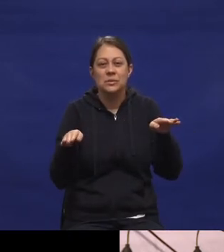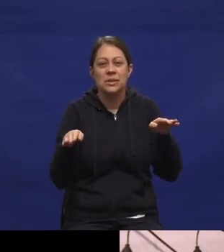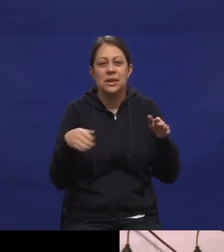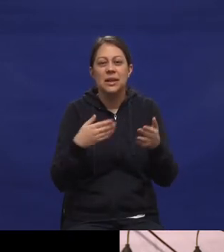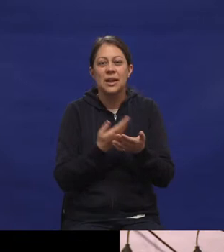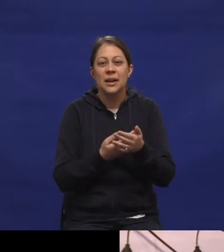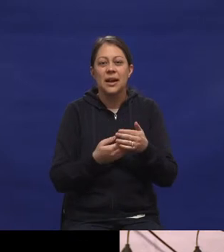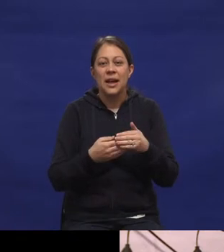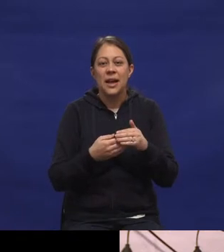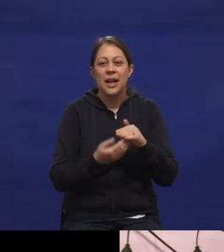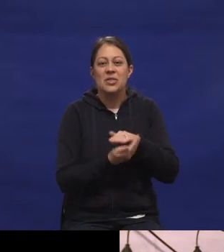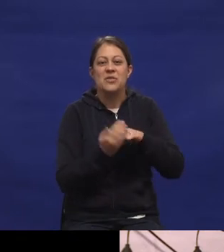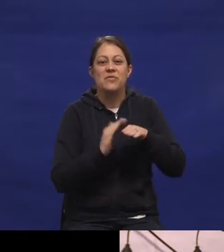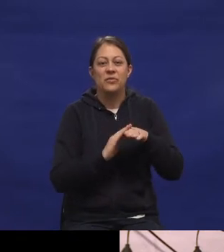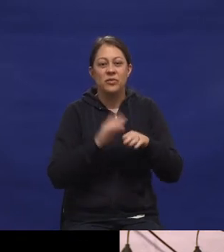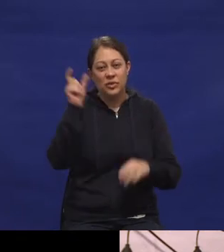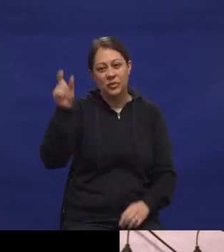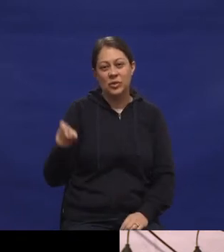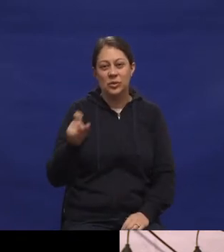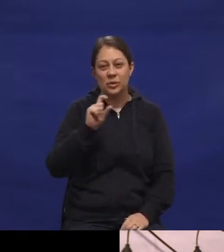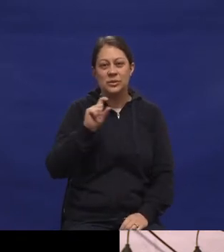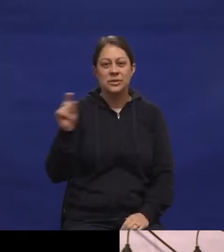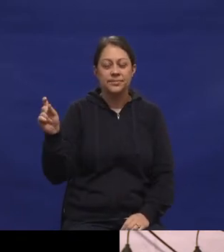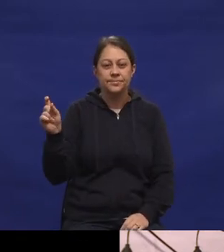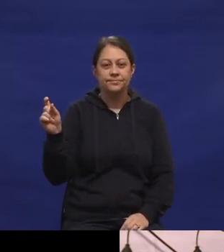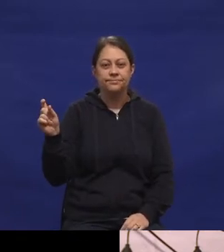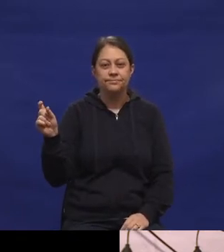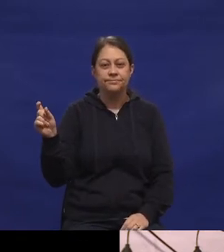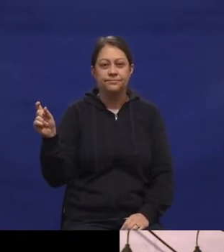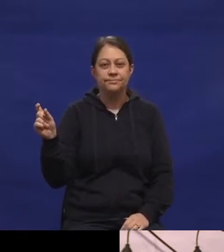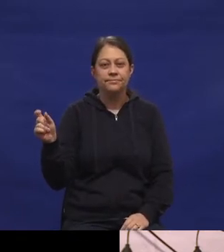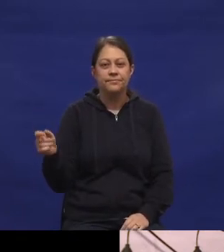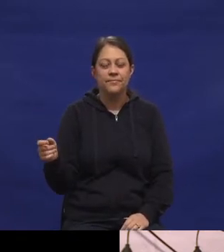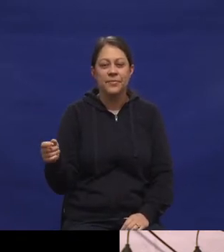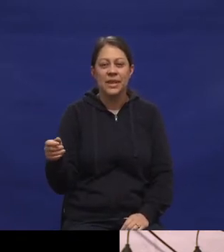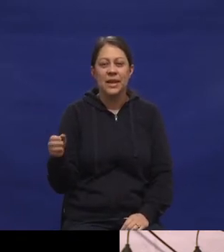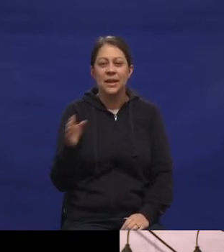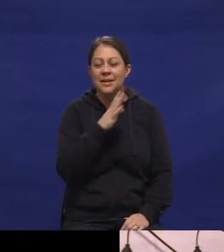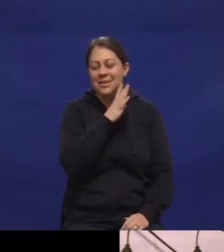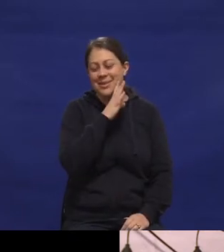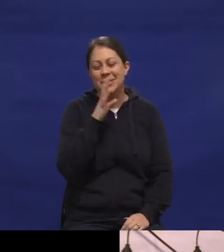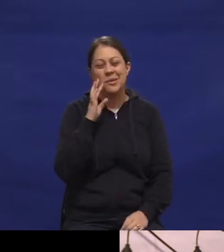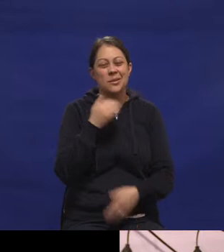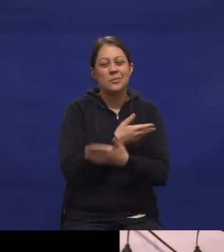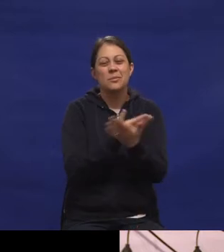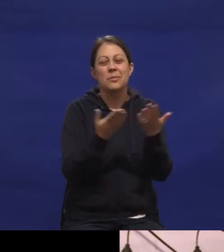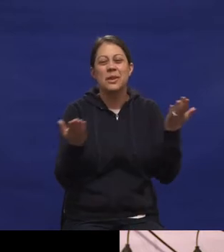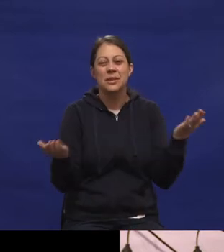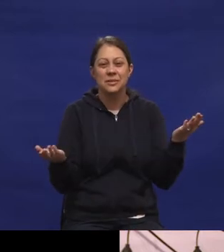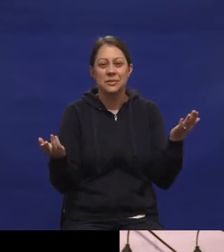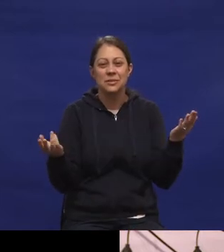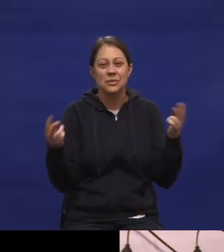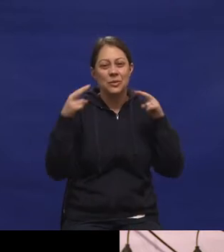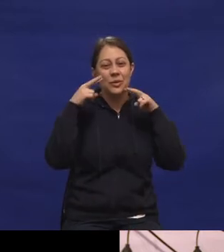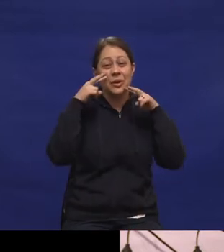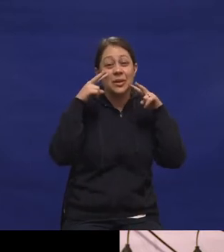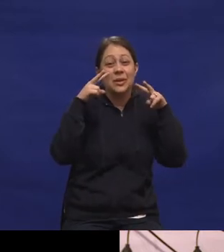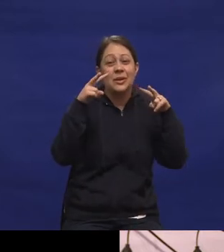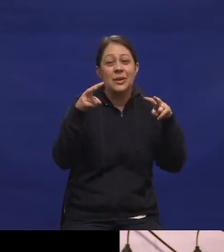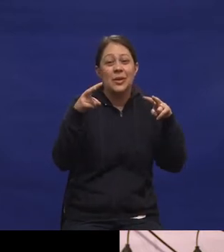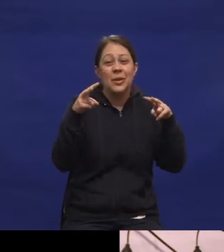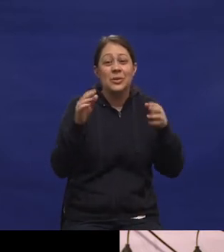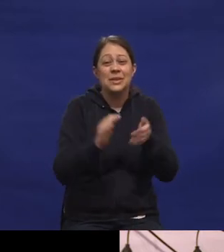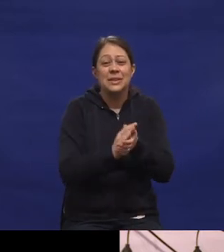Christ. How fantastic. Well, I just miss you, and we are looking forward to the time when we will all be